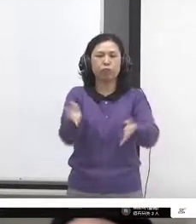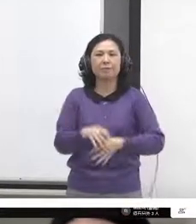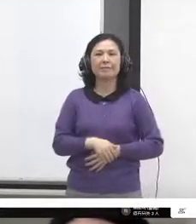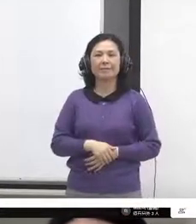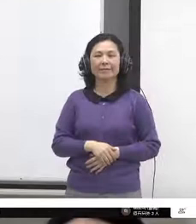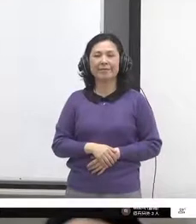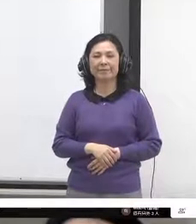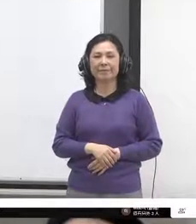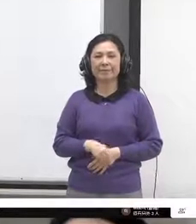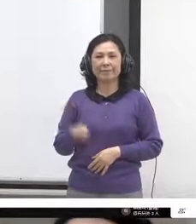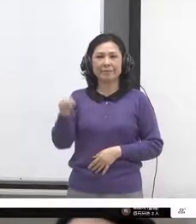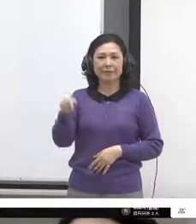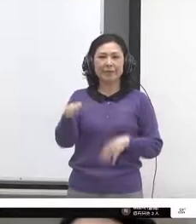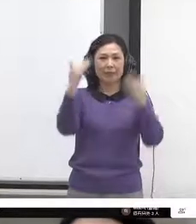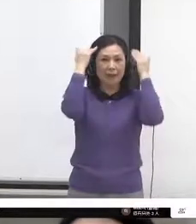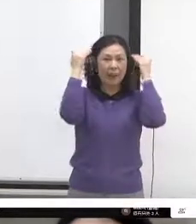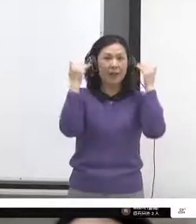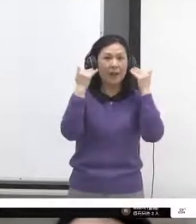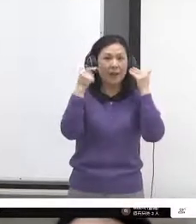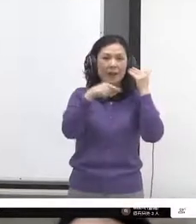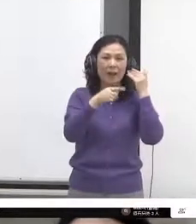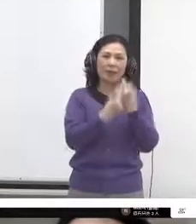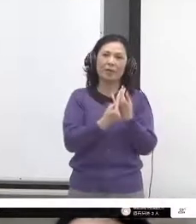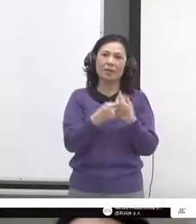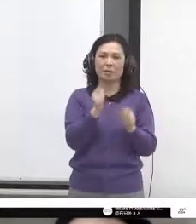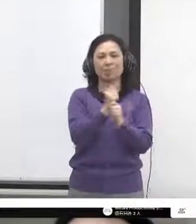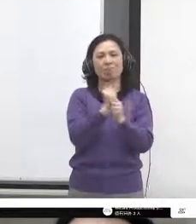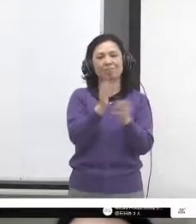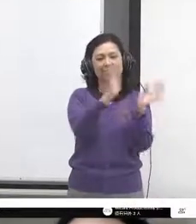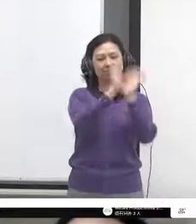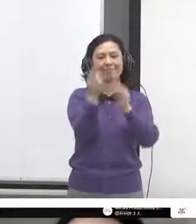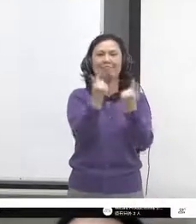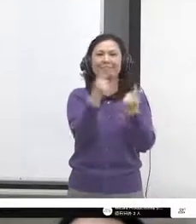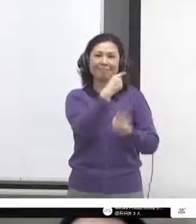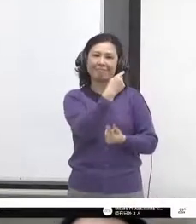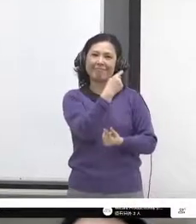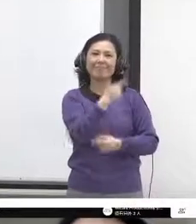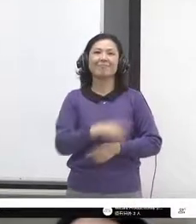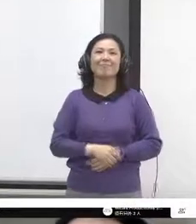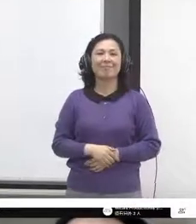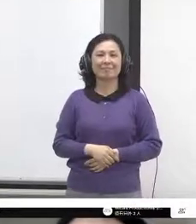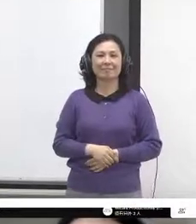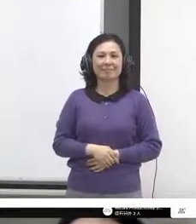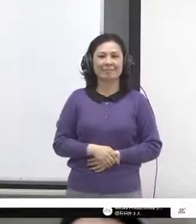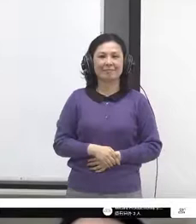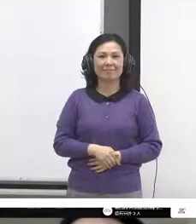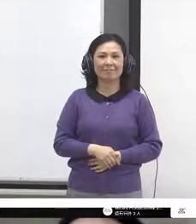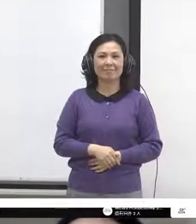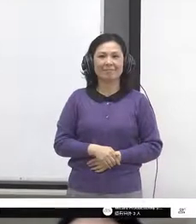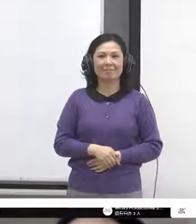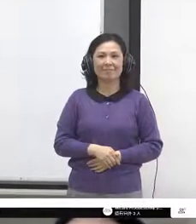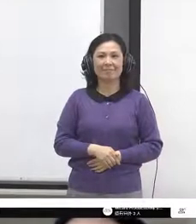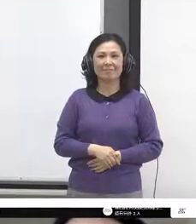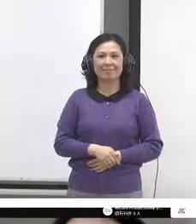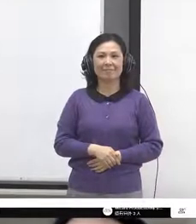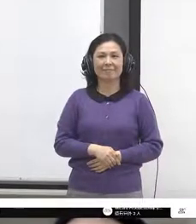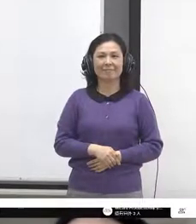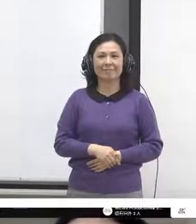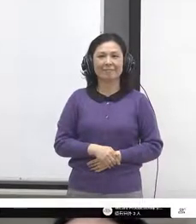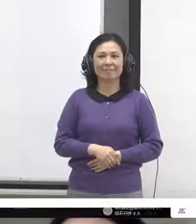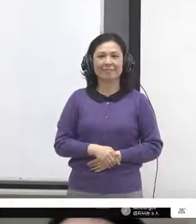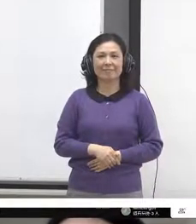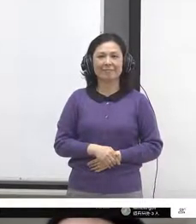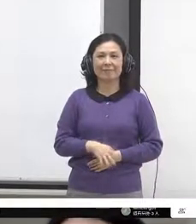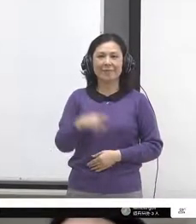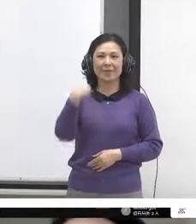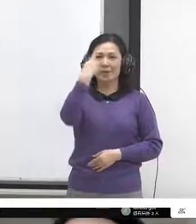this. Actually, if thanks to the FTO insight, FTO is communication,